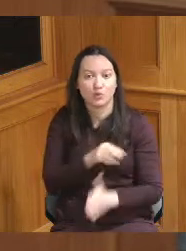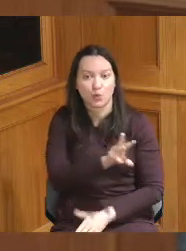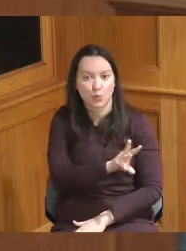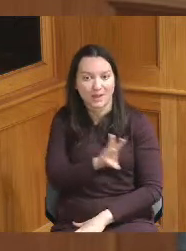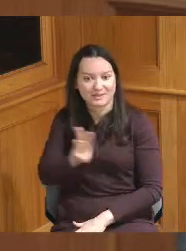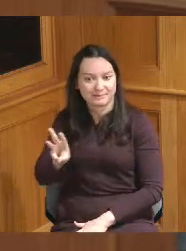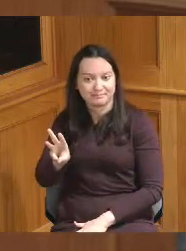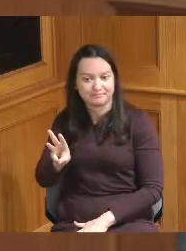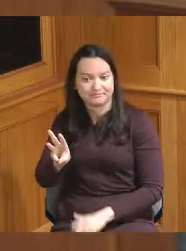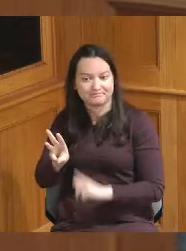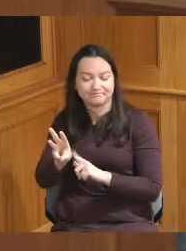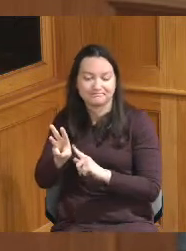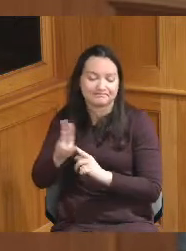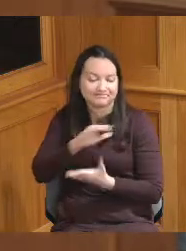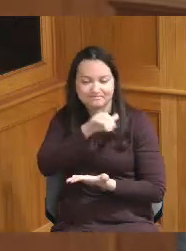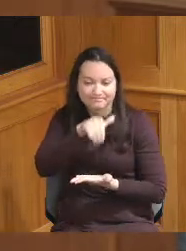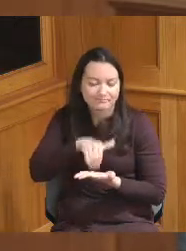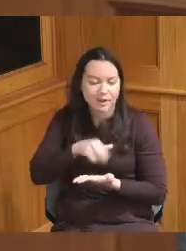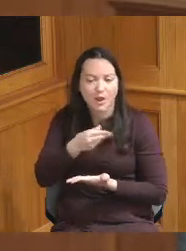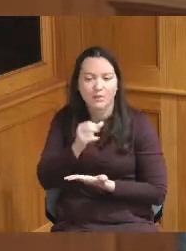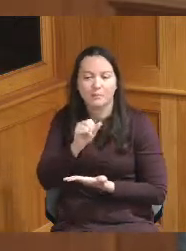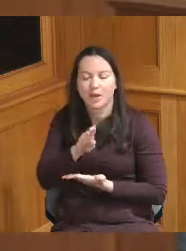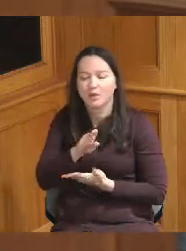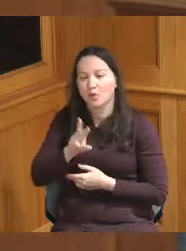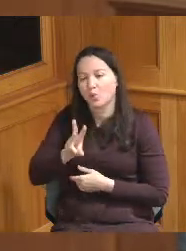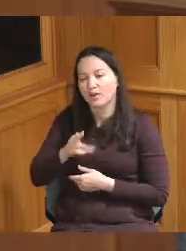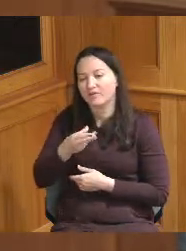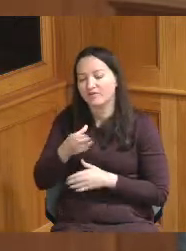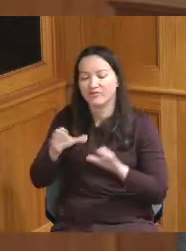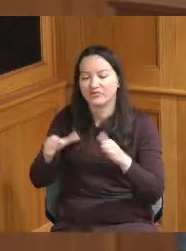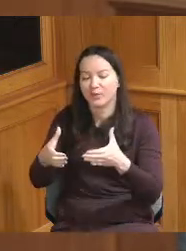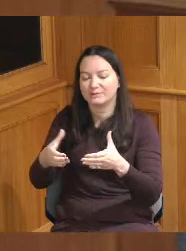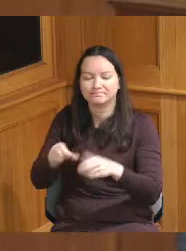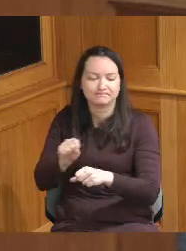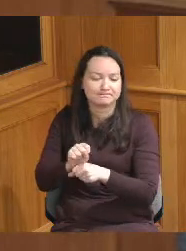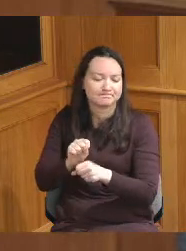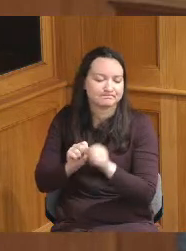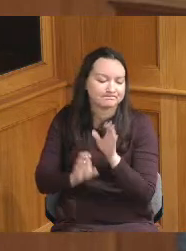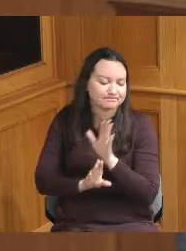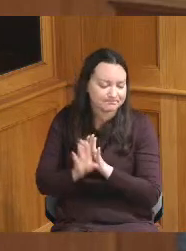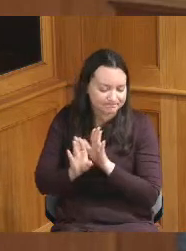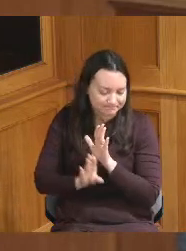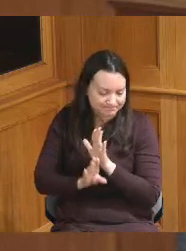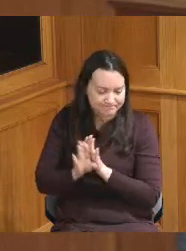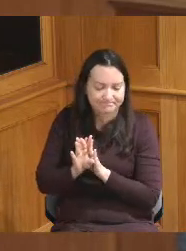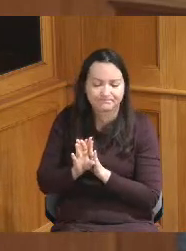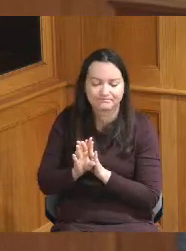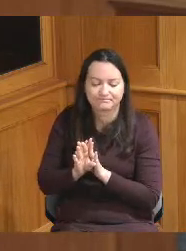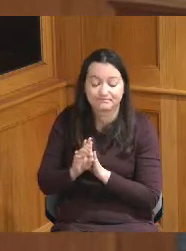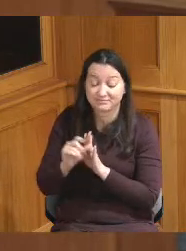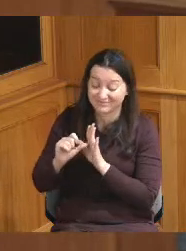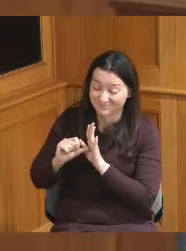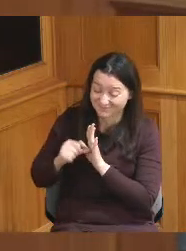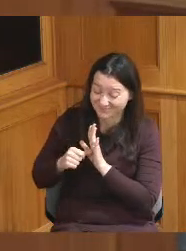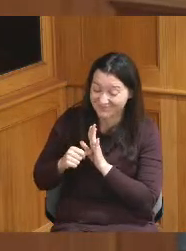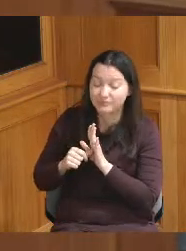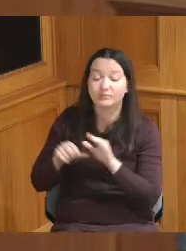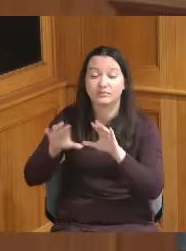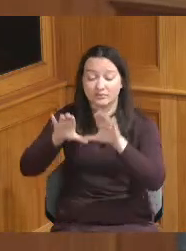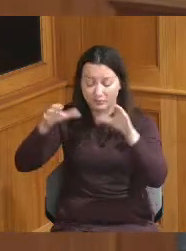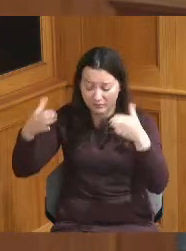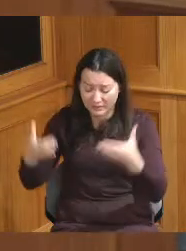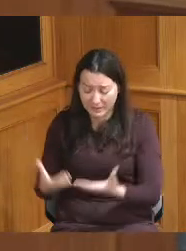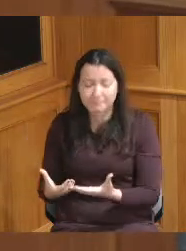to serve as a centralized hub for workforce development resources, develop an enhanced ecosystem